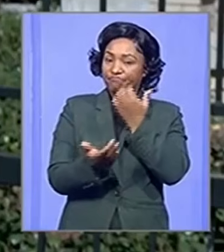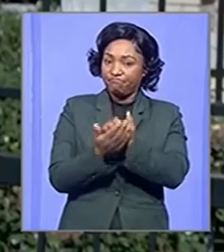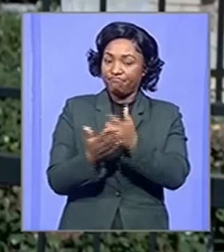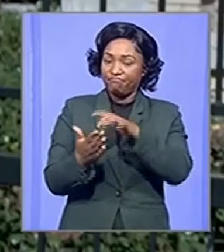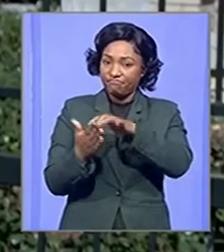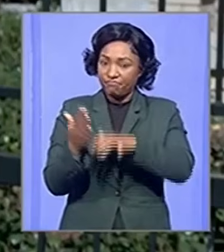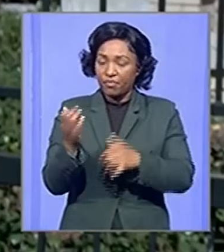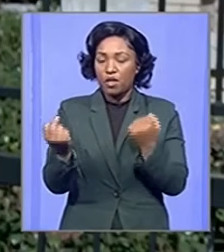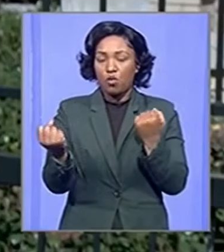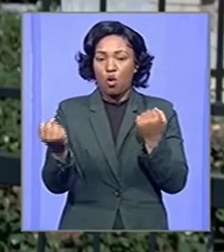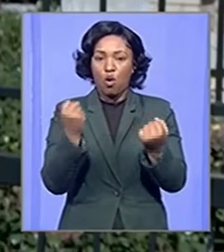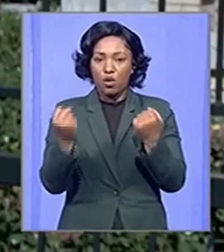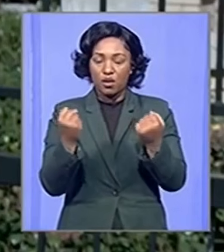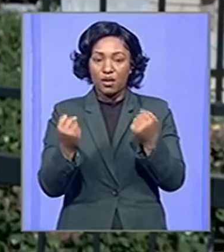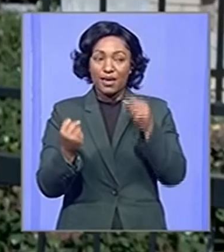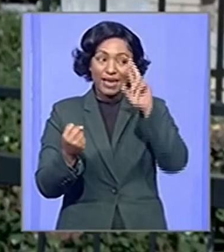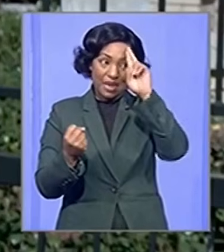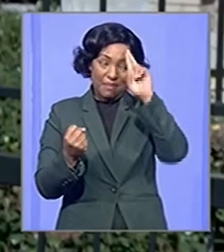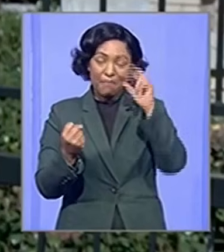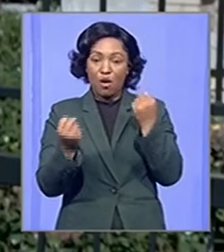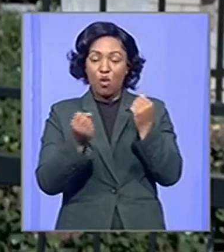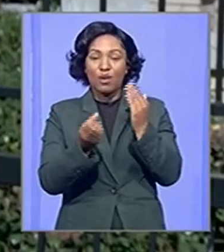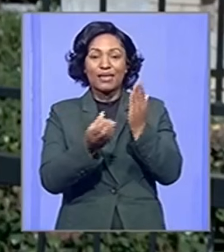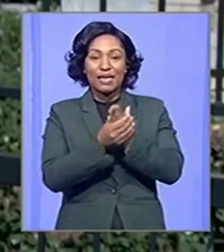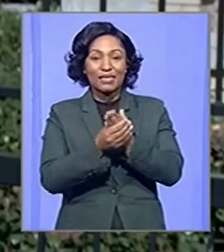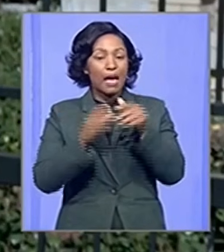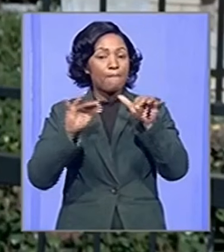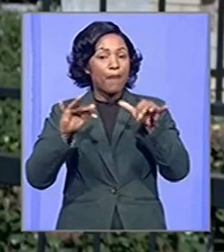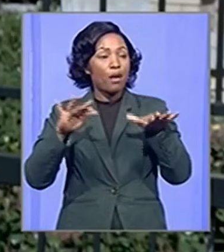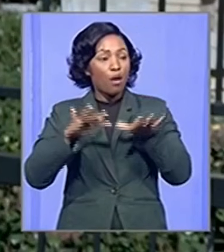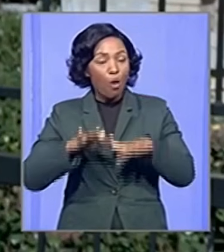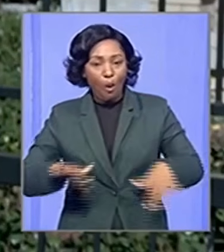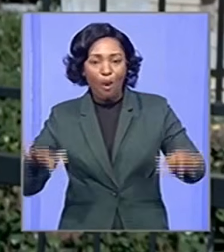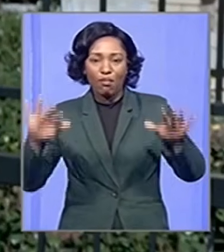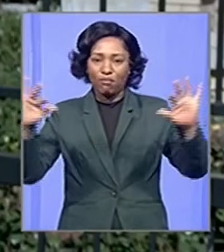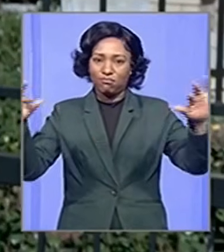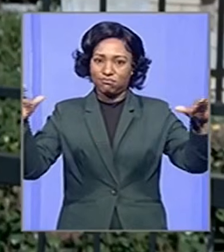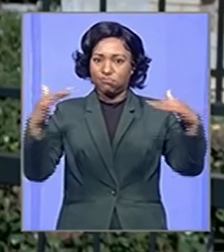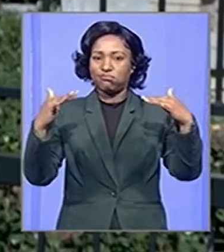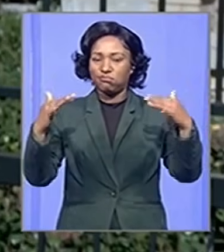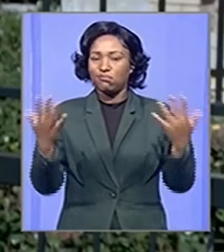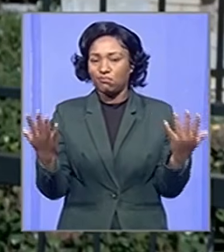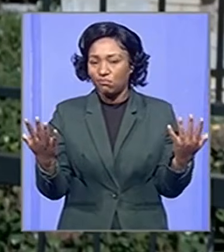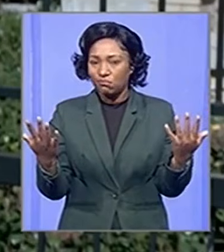have to remember that this is a case that is so publicly broadcast